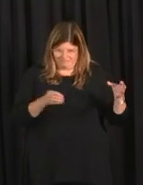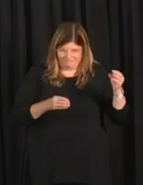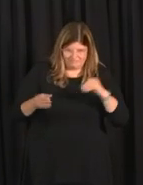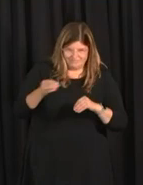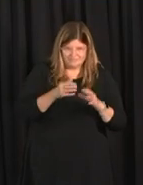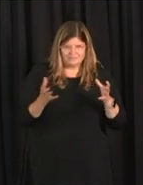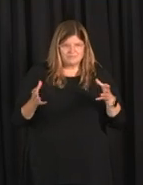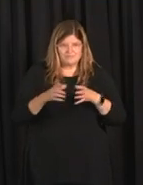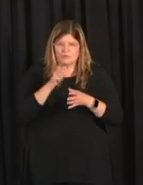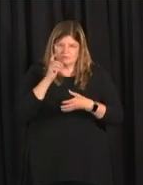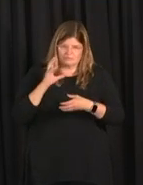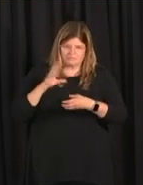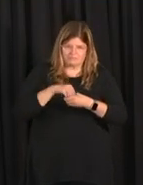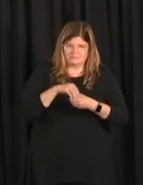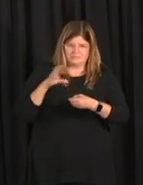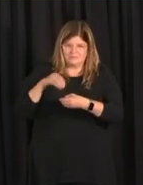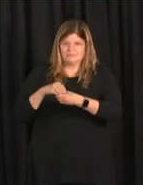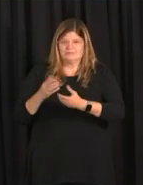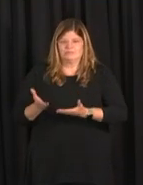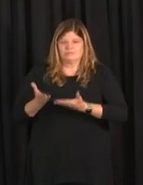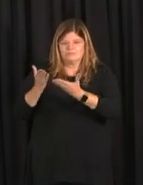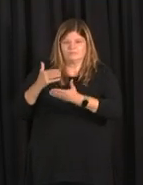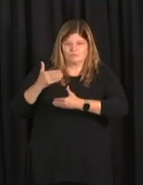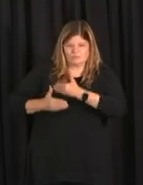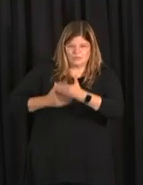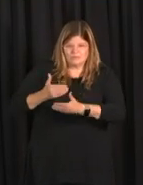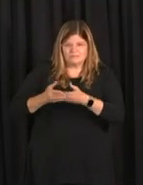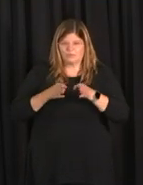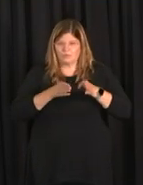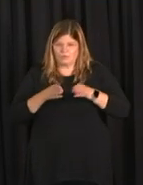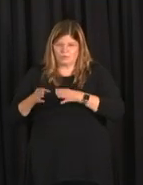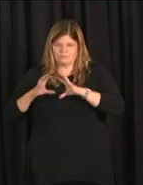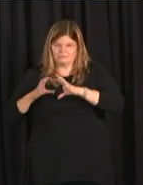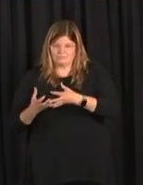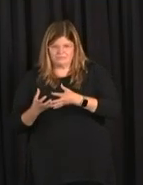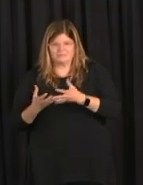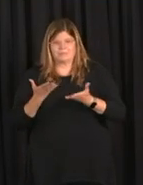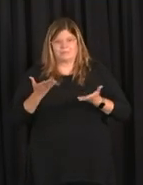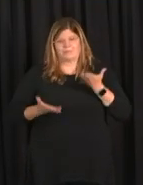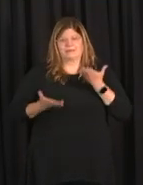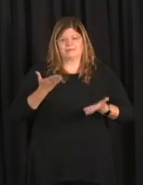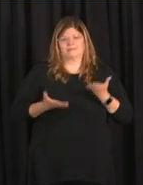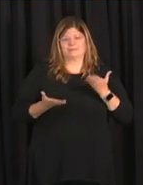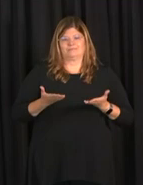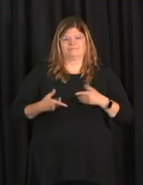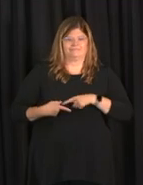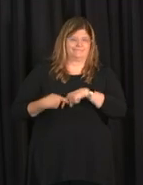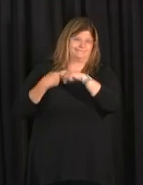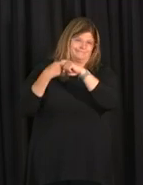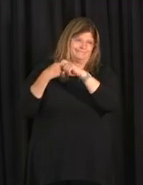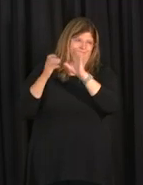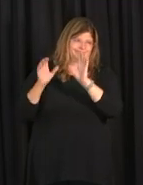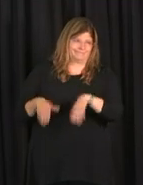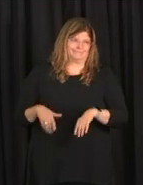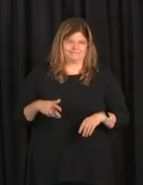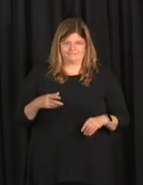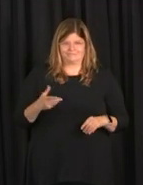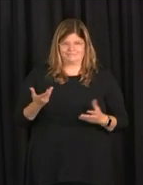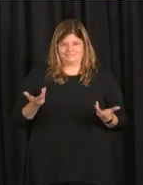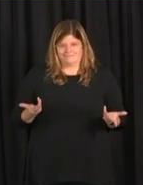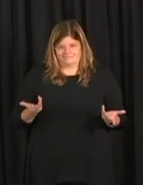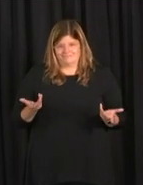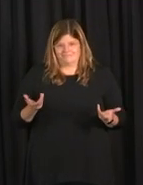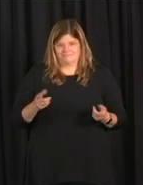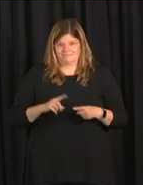been part of the bid process with this organizing body before, may have just wanted to take a pause on it. But